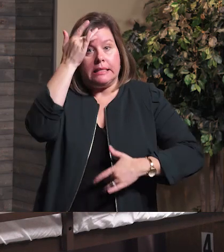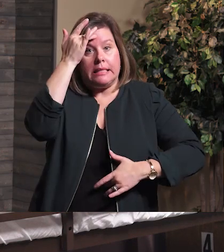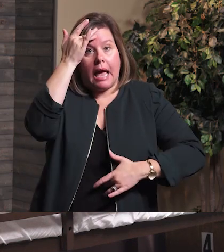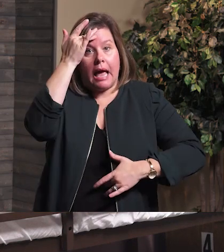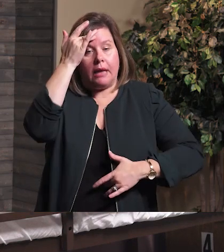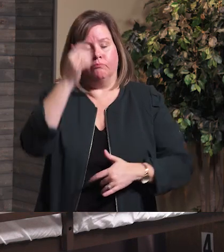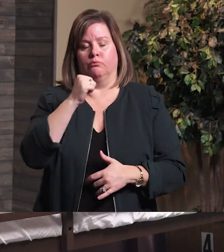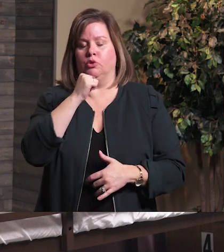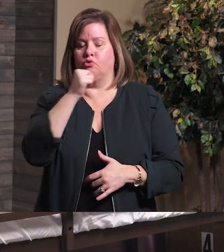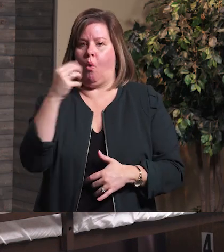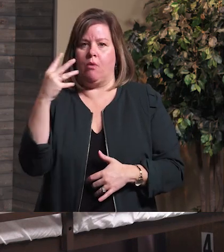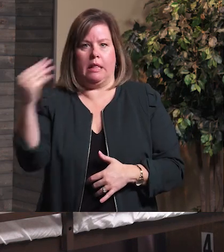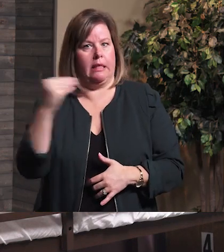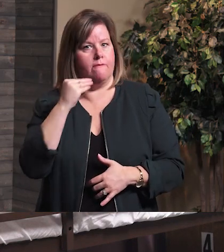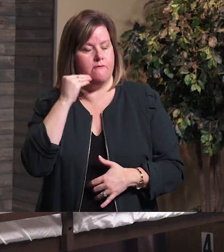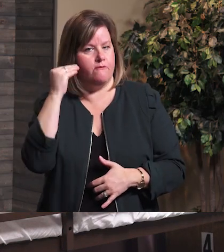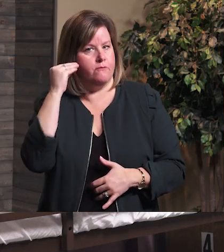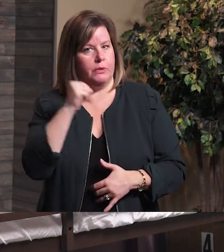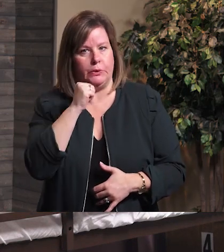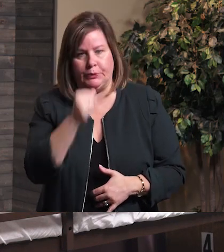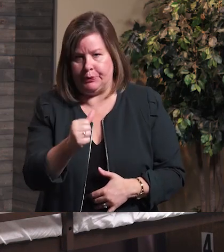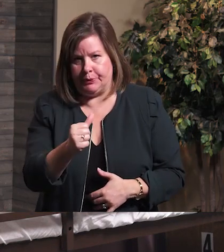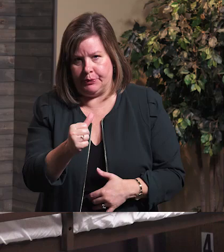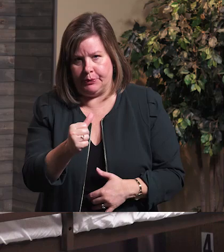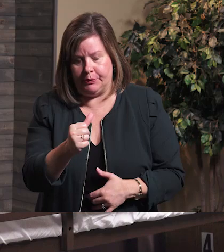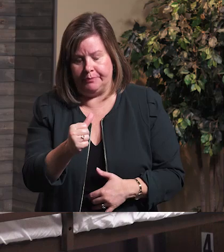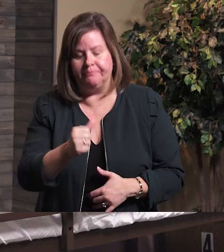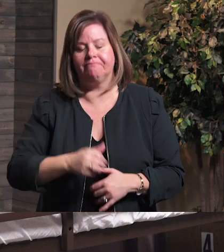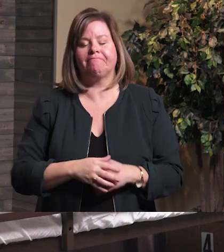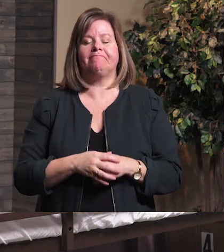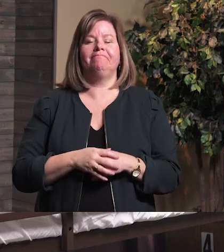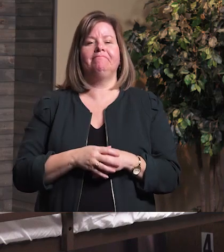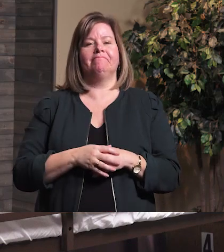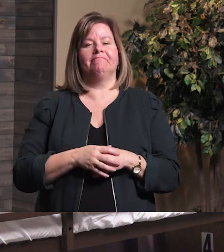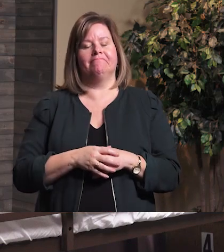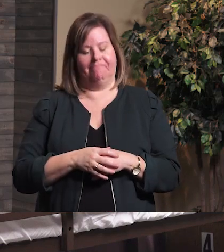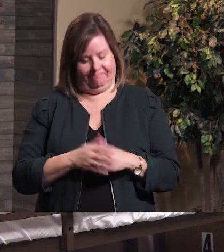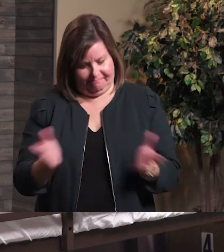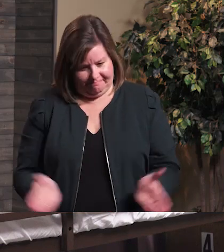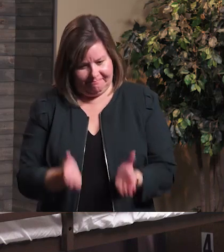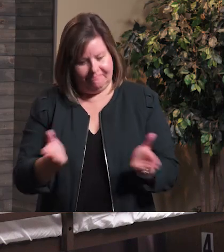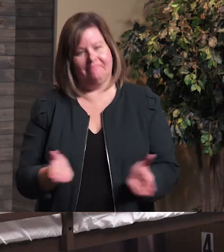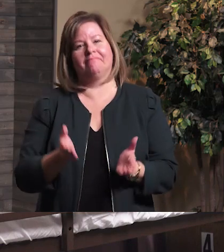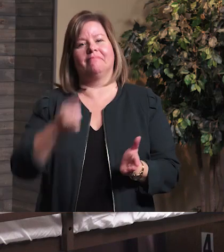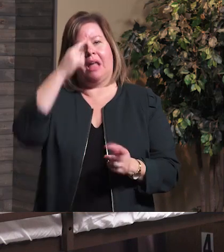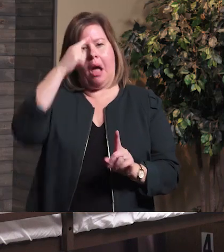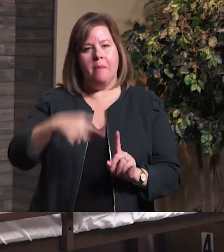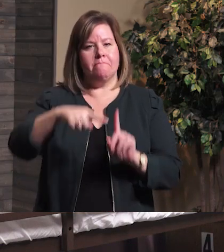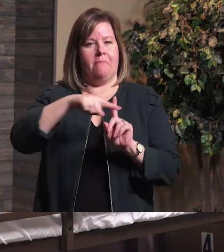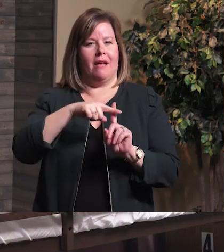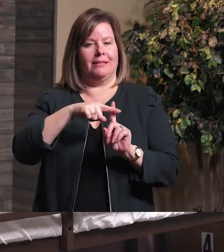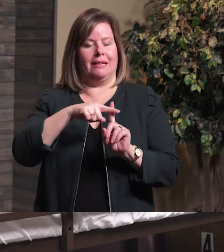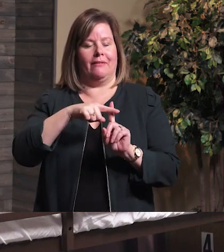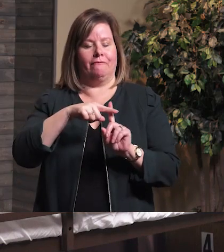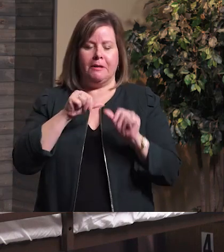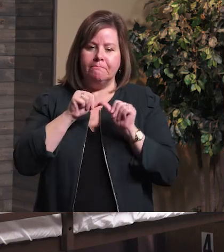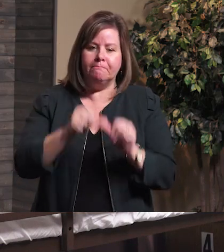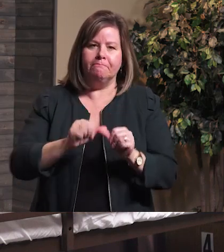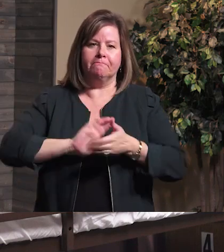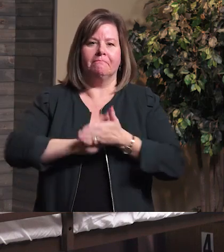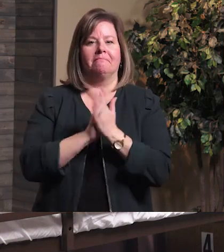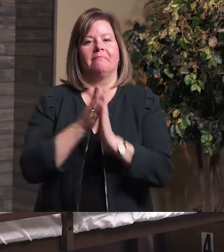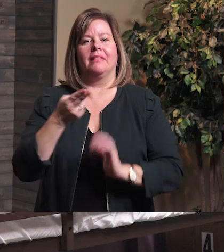no reason why you should be leaving the house. So I just want to leave you with some encouragement. Stay positive, stay